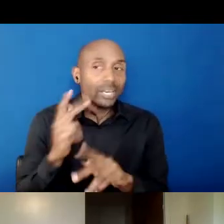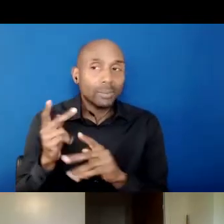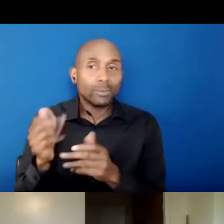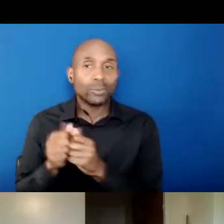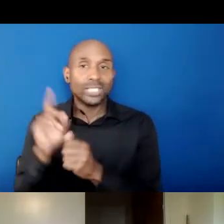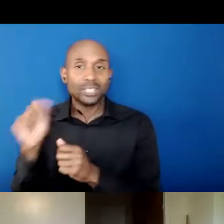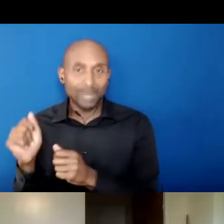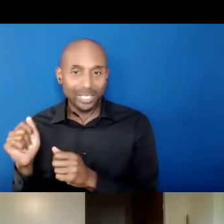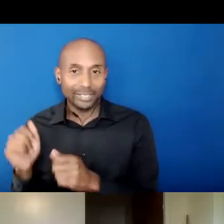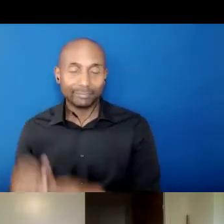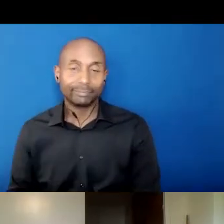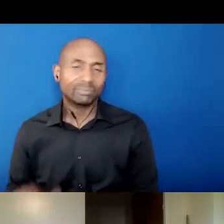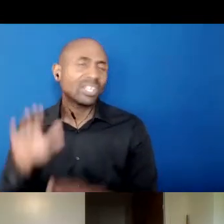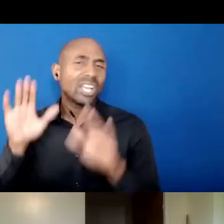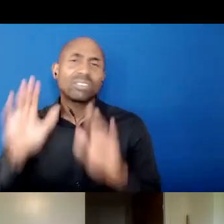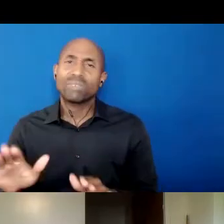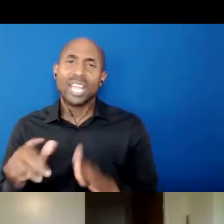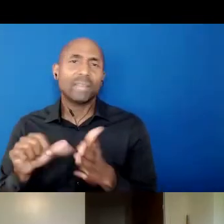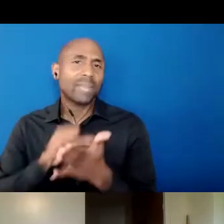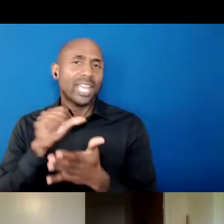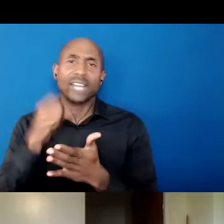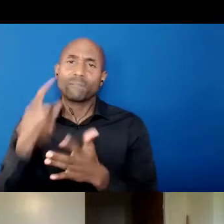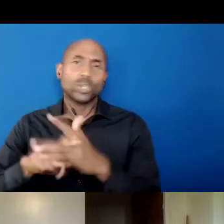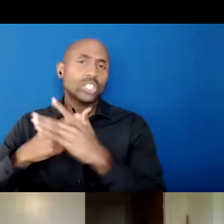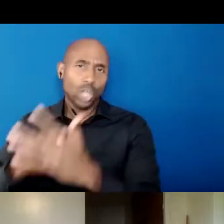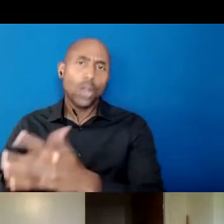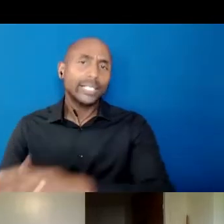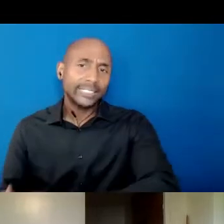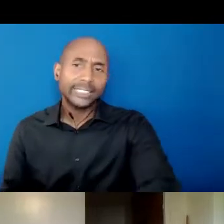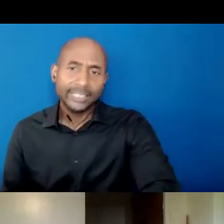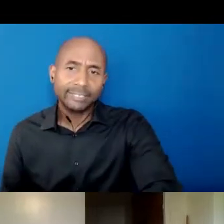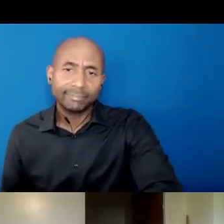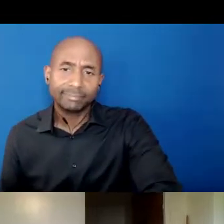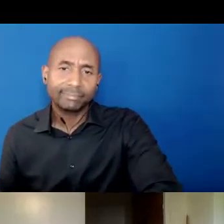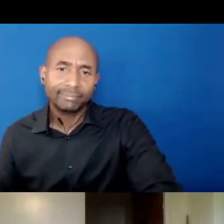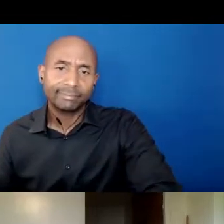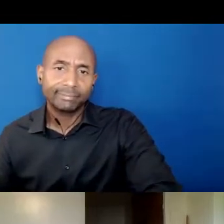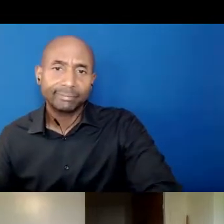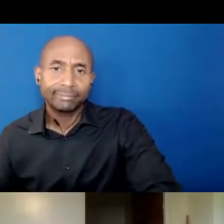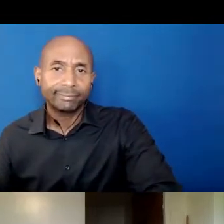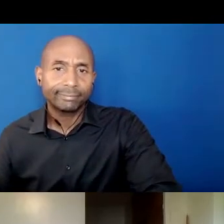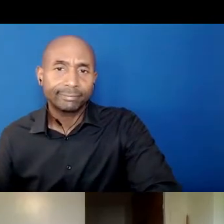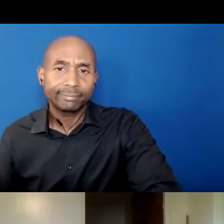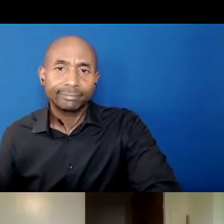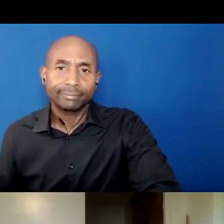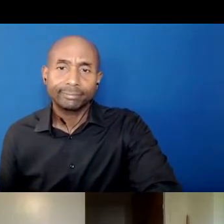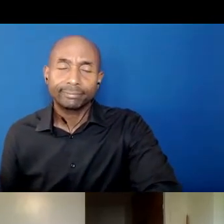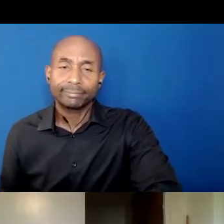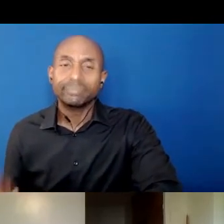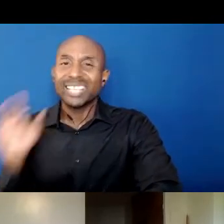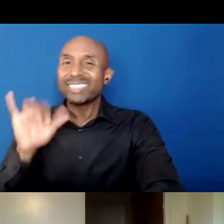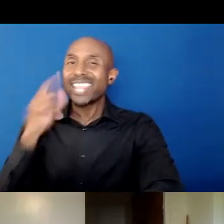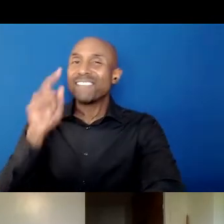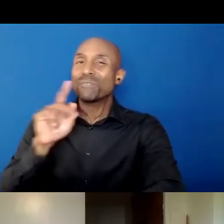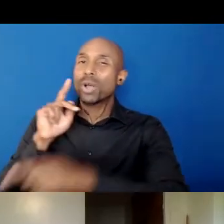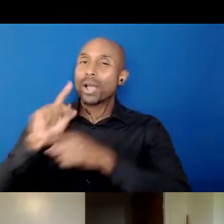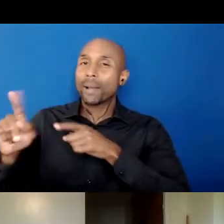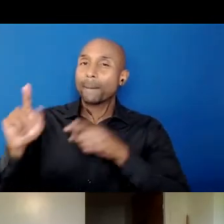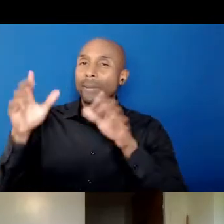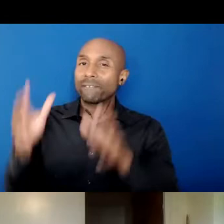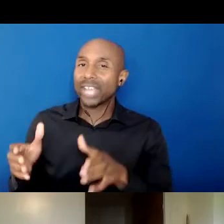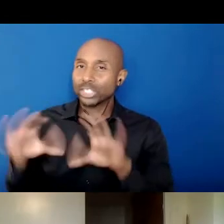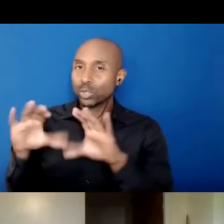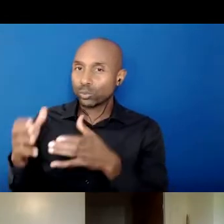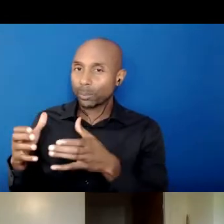get started for professionals. And I'll take us to the knowing what disability questions